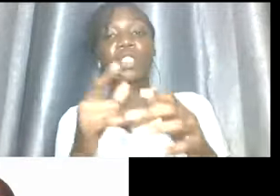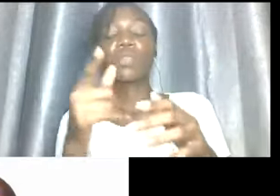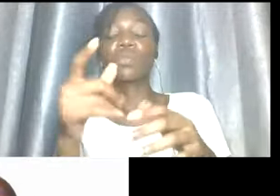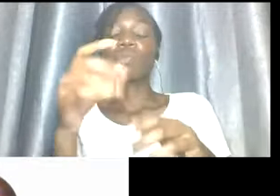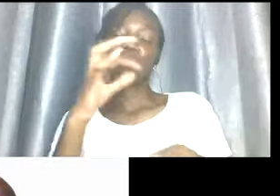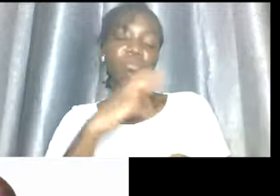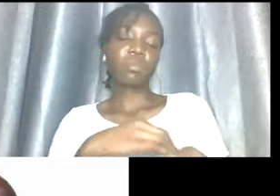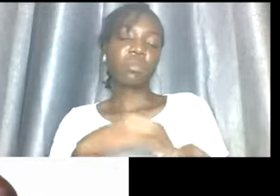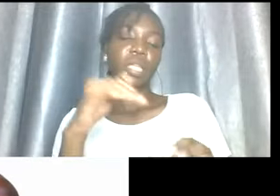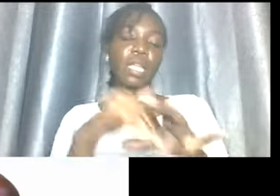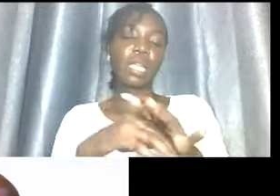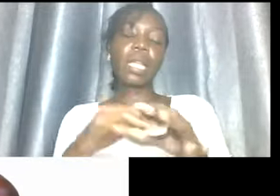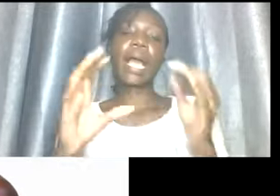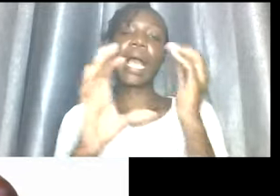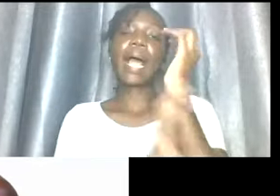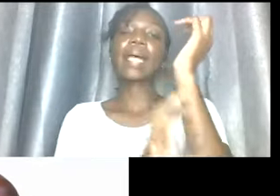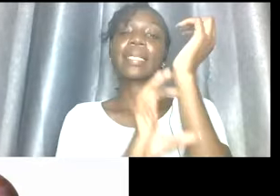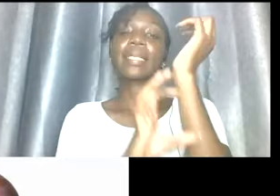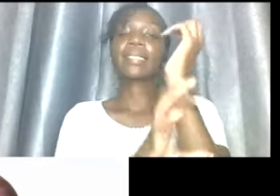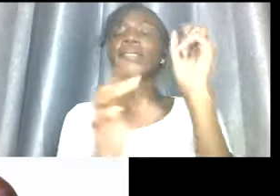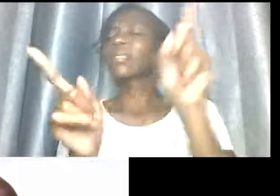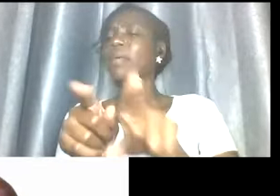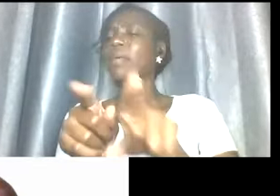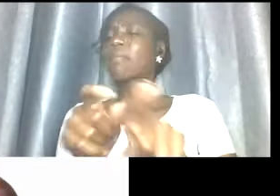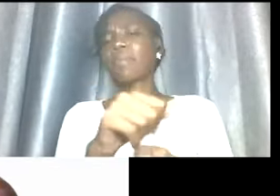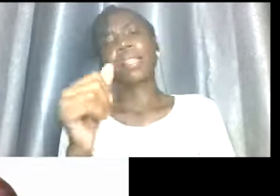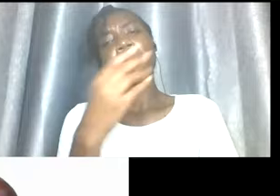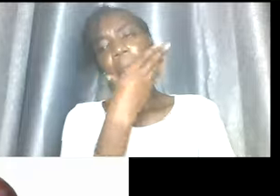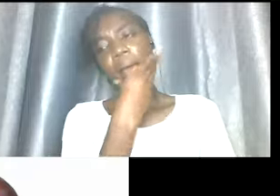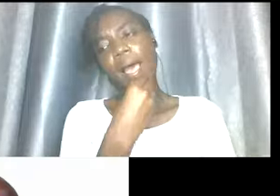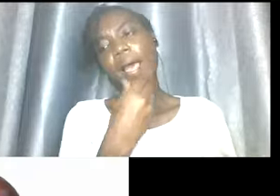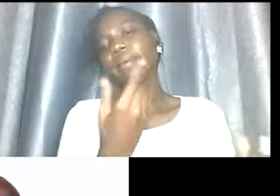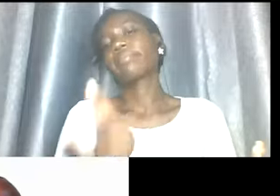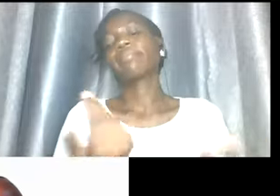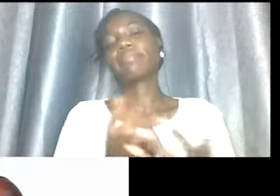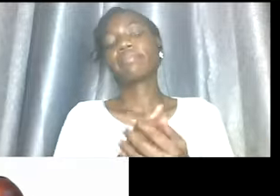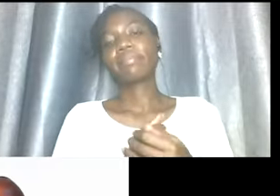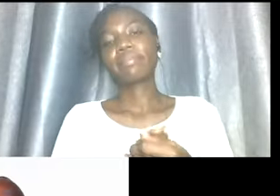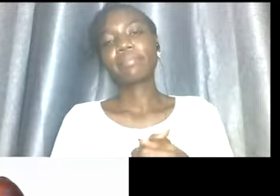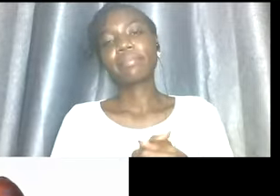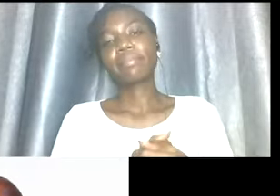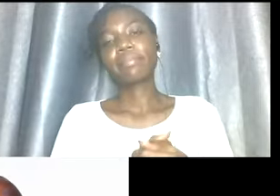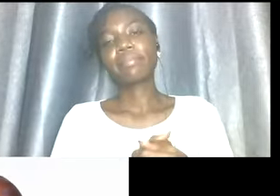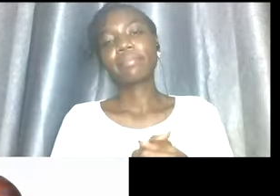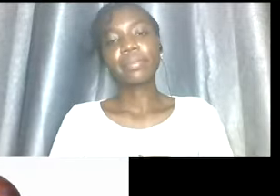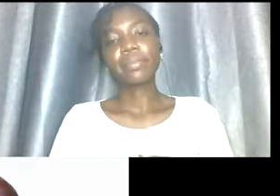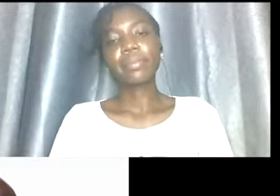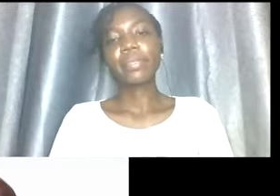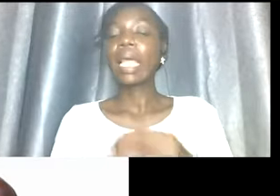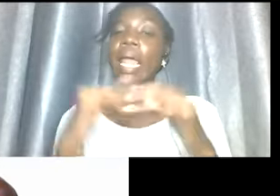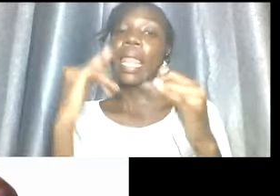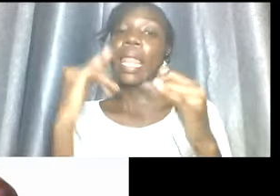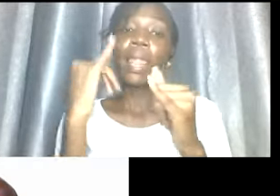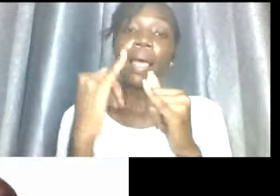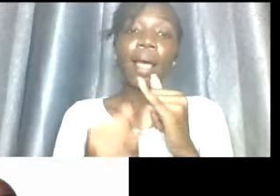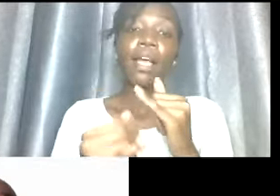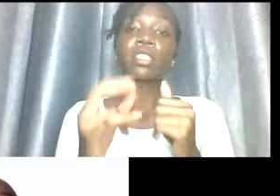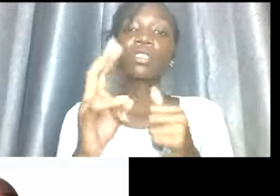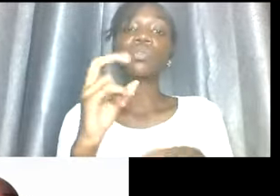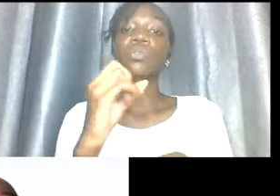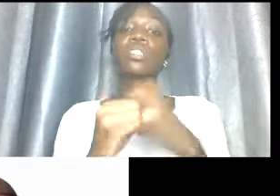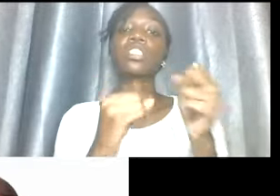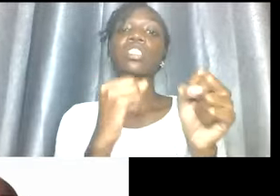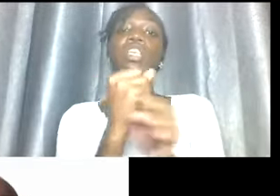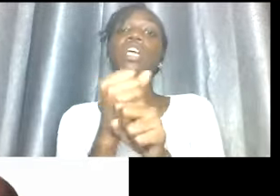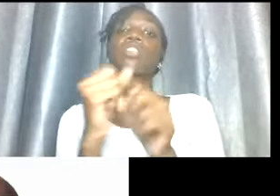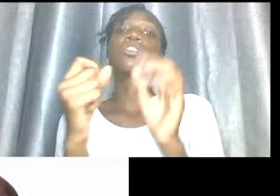to our fellow man. Because let's face it, the last 2 years has shown us that we are